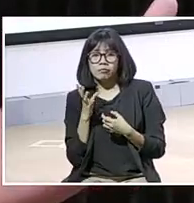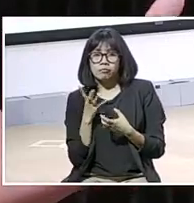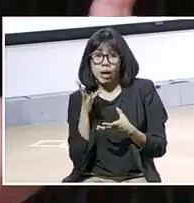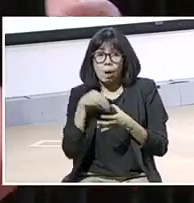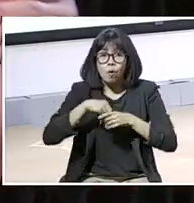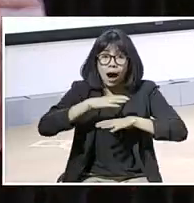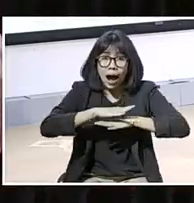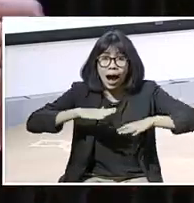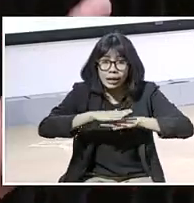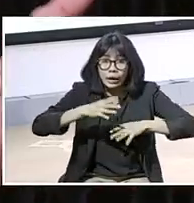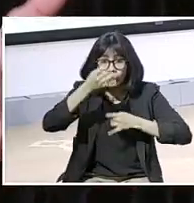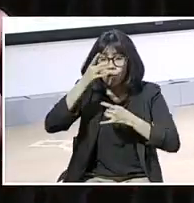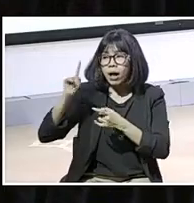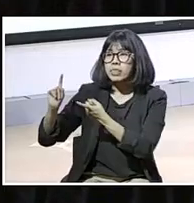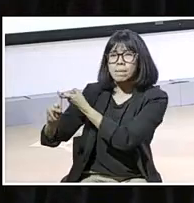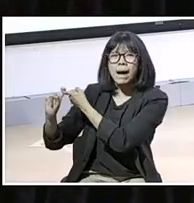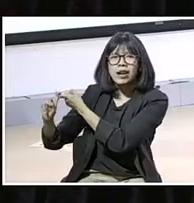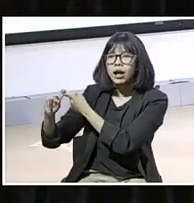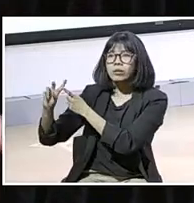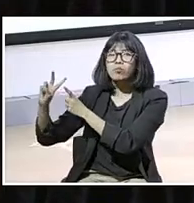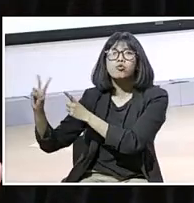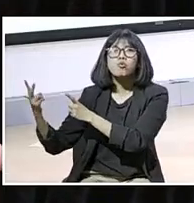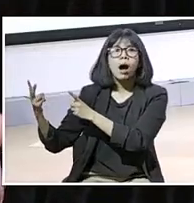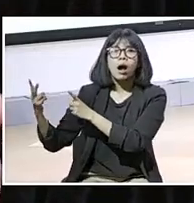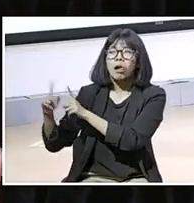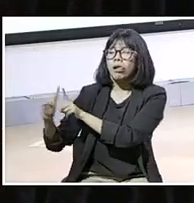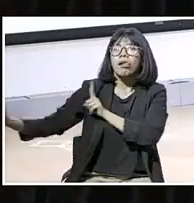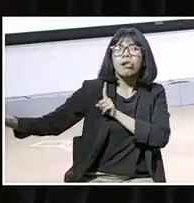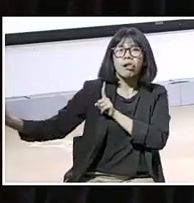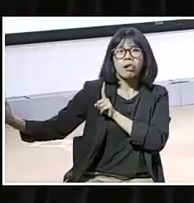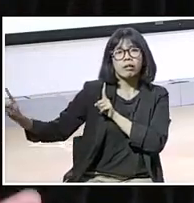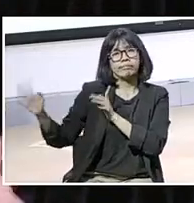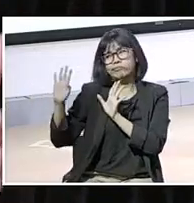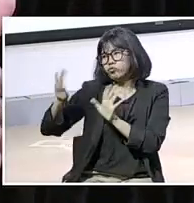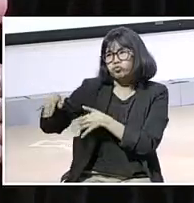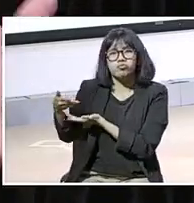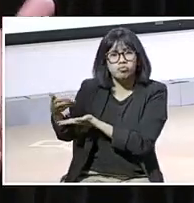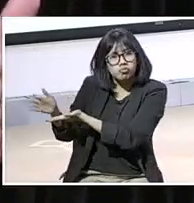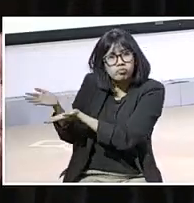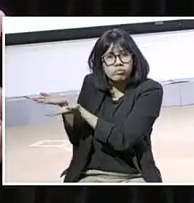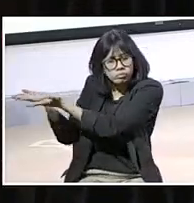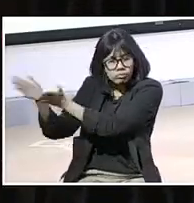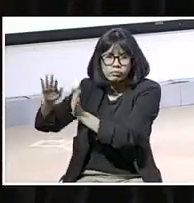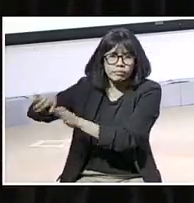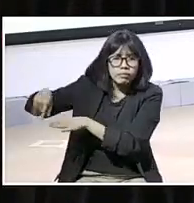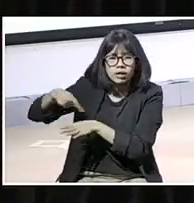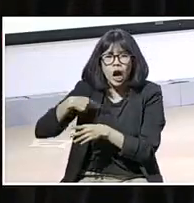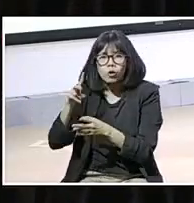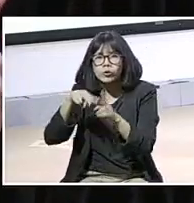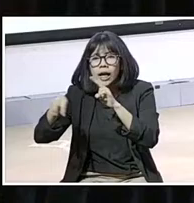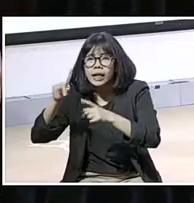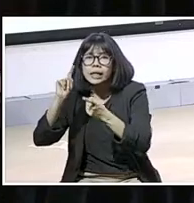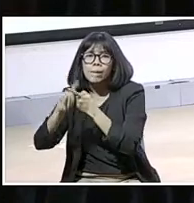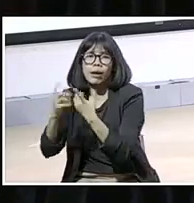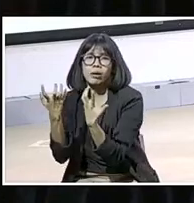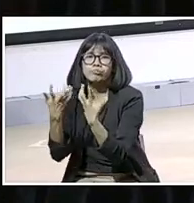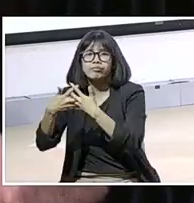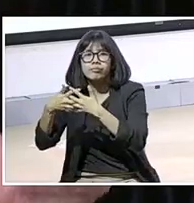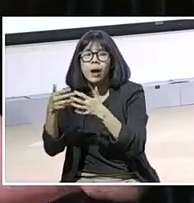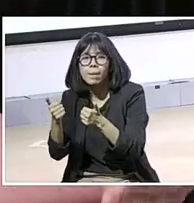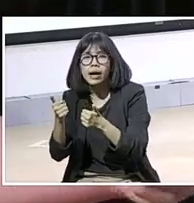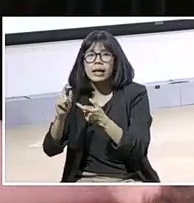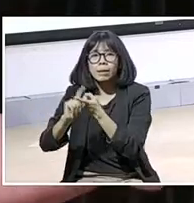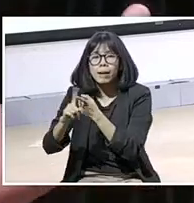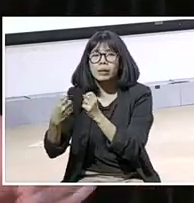athlete, because I needed people that were going to elevate me and not take me down. And so I think we're all evolving all the time. And if your friends